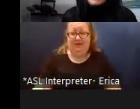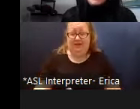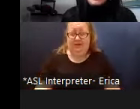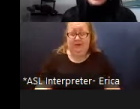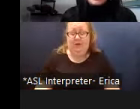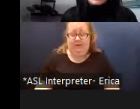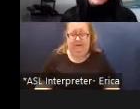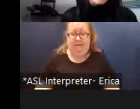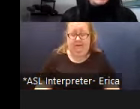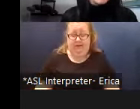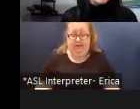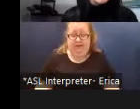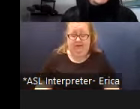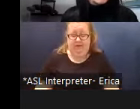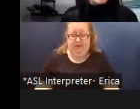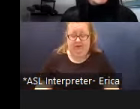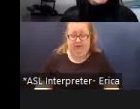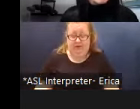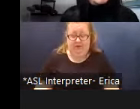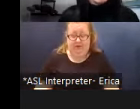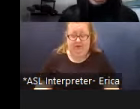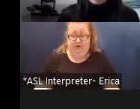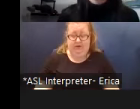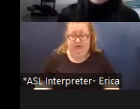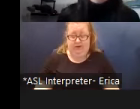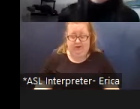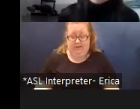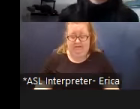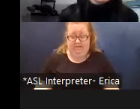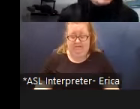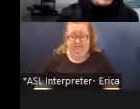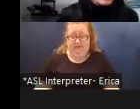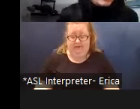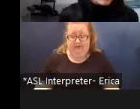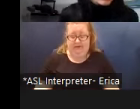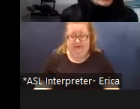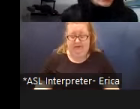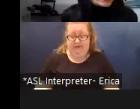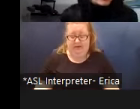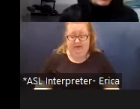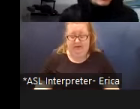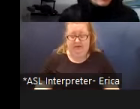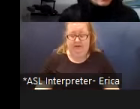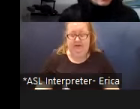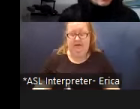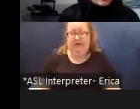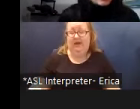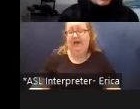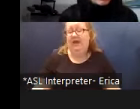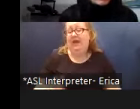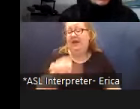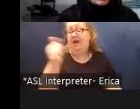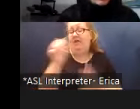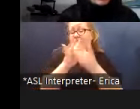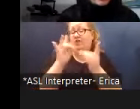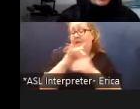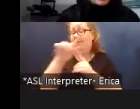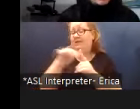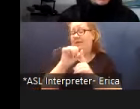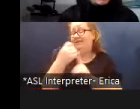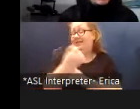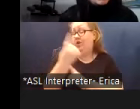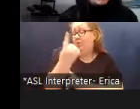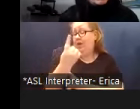fine. Thank you. Any other comments on scenario 1 before we move